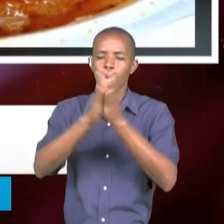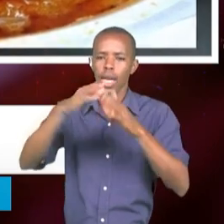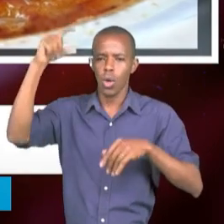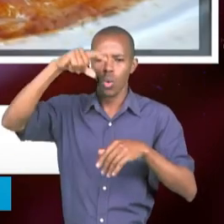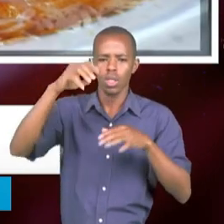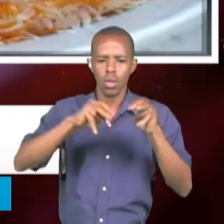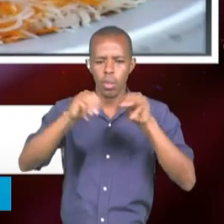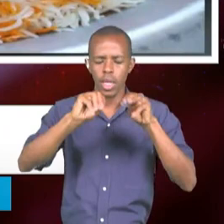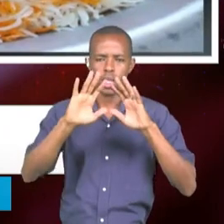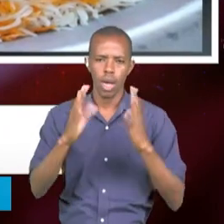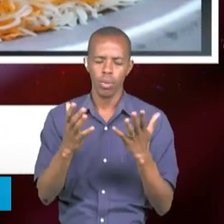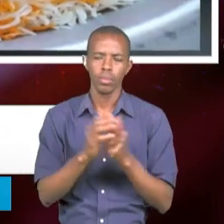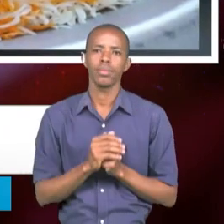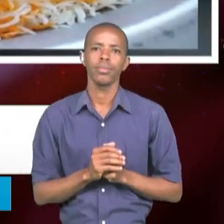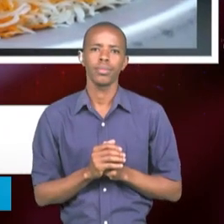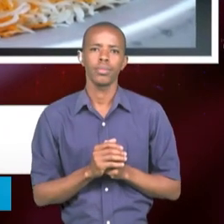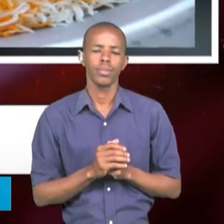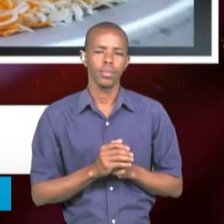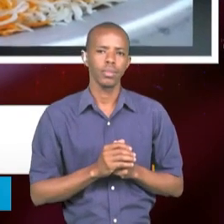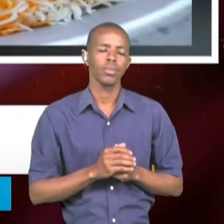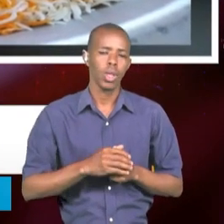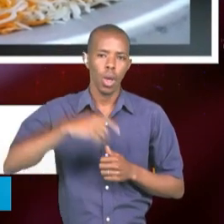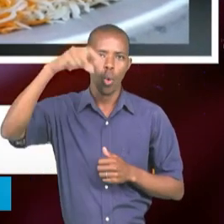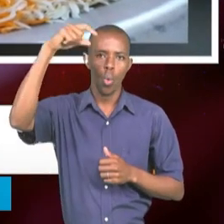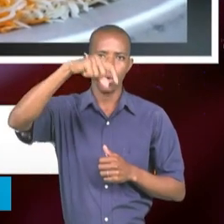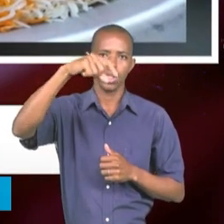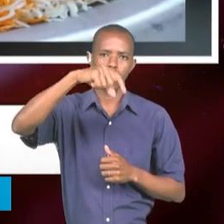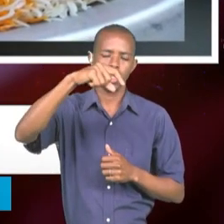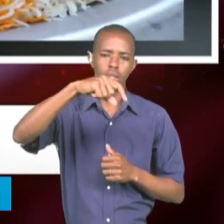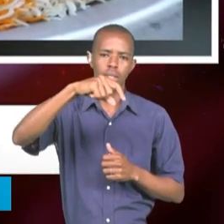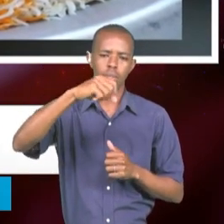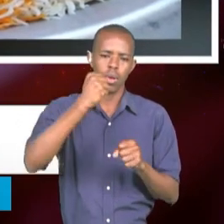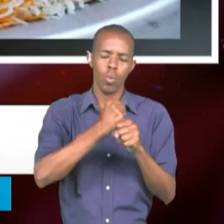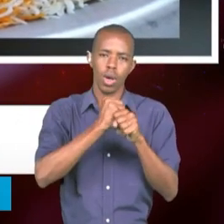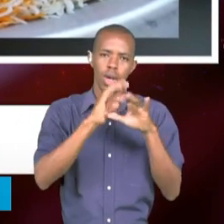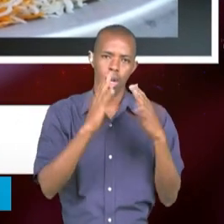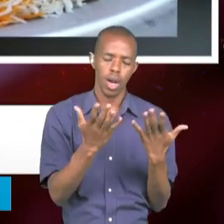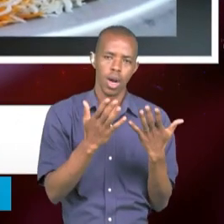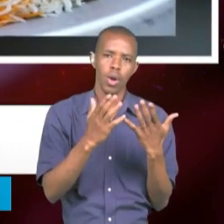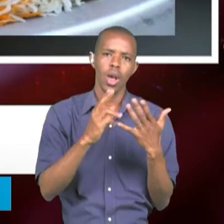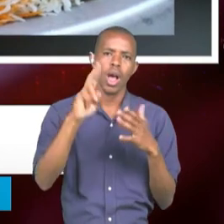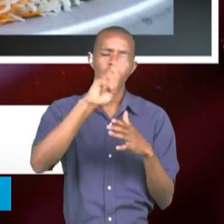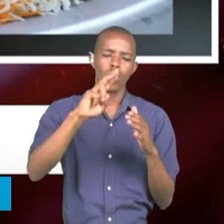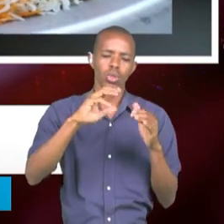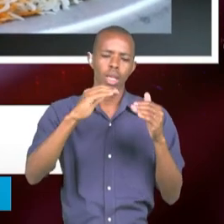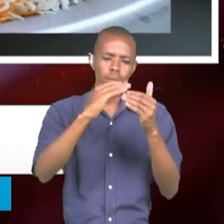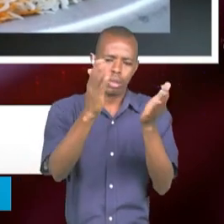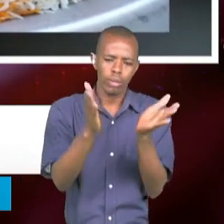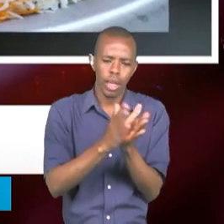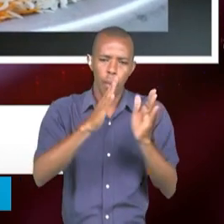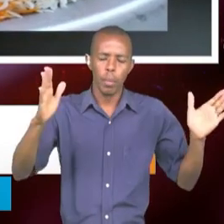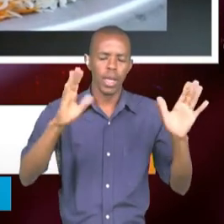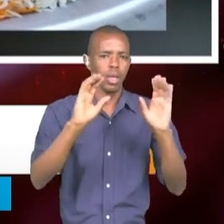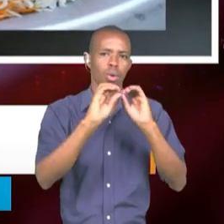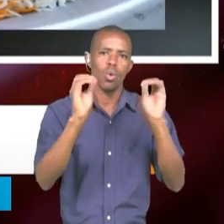this? On quantity, this is how I do it. I don't use very big sufurias. See, even if